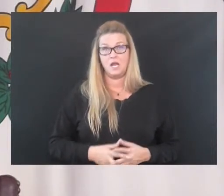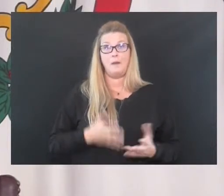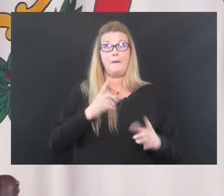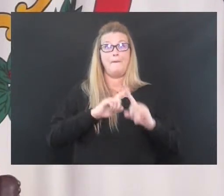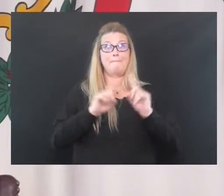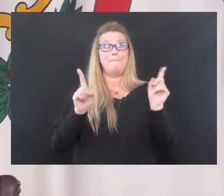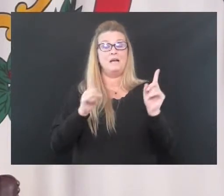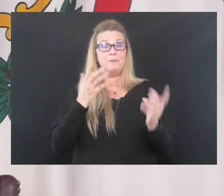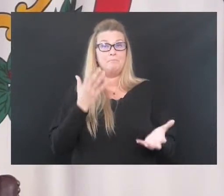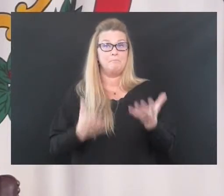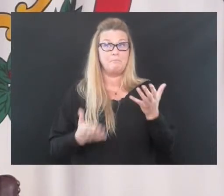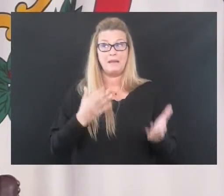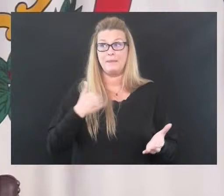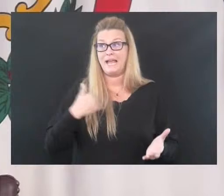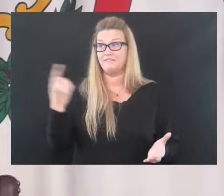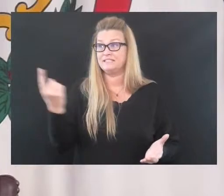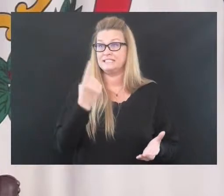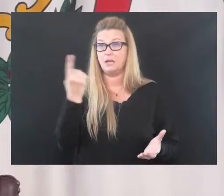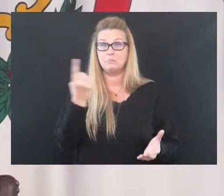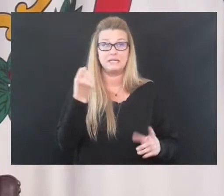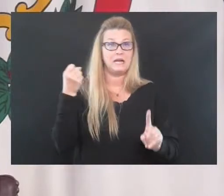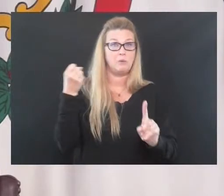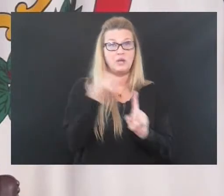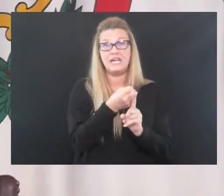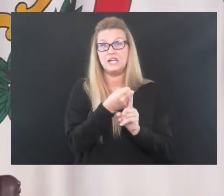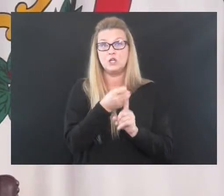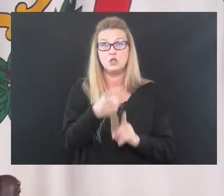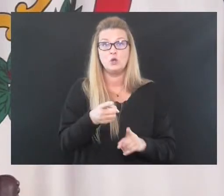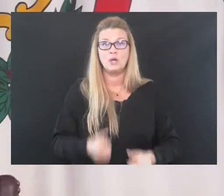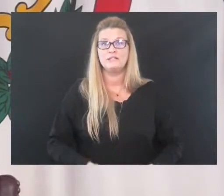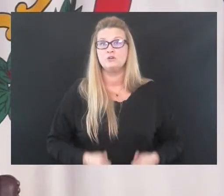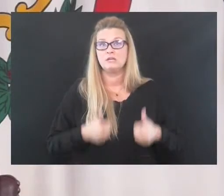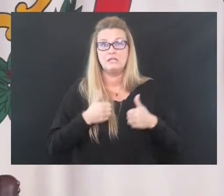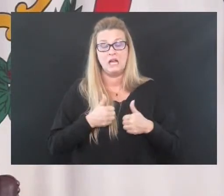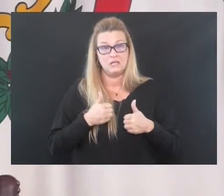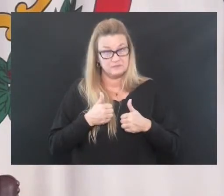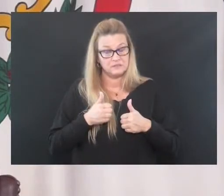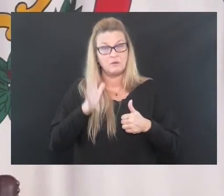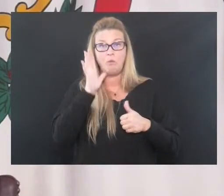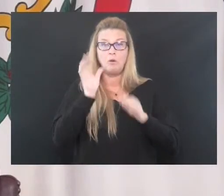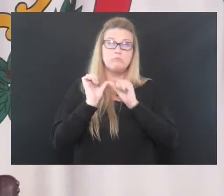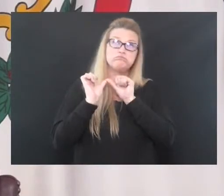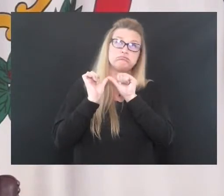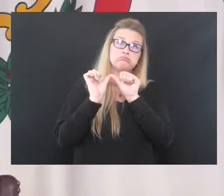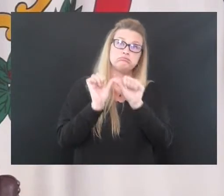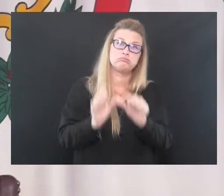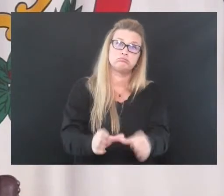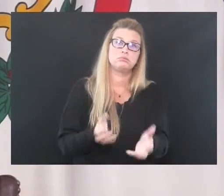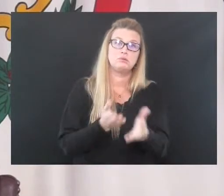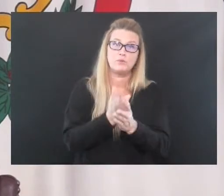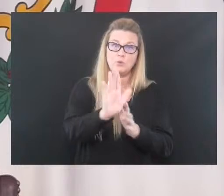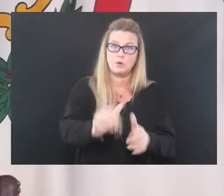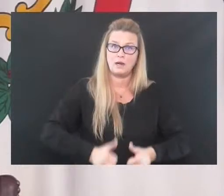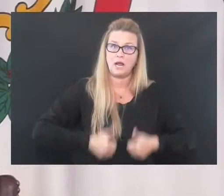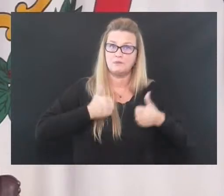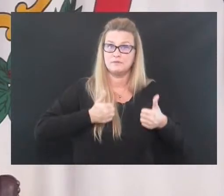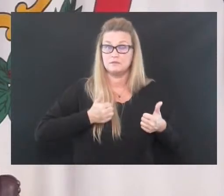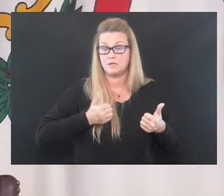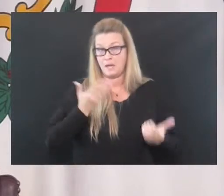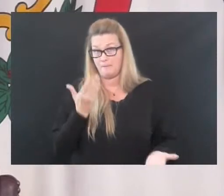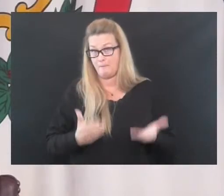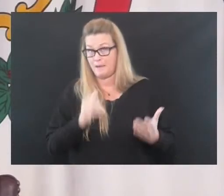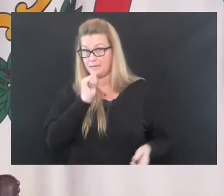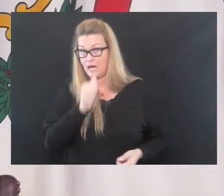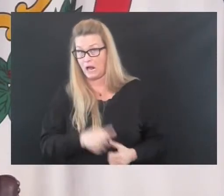level of side effect going forward in your life that will haunt you for many days. Maybe you won't.